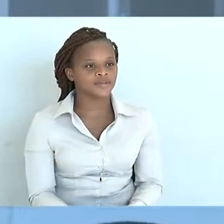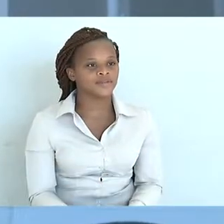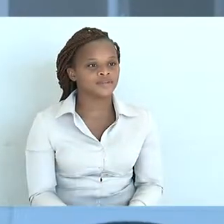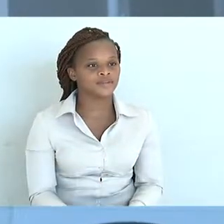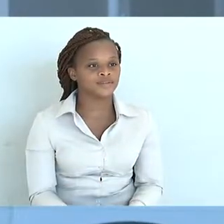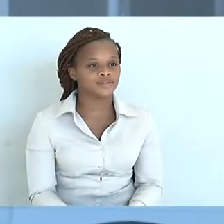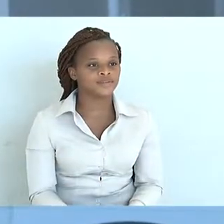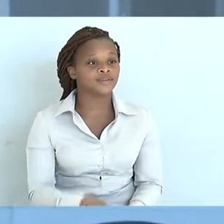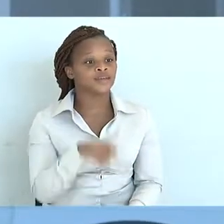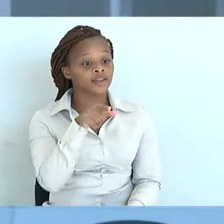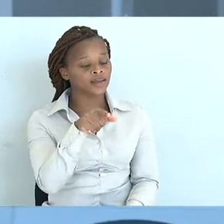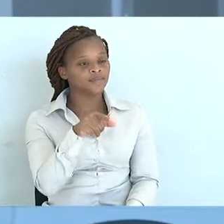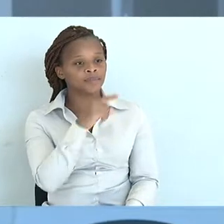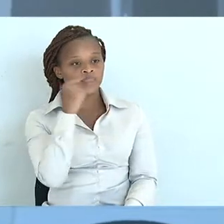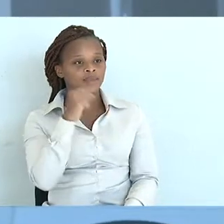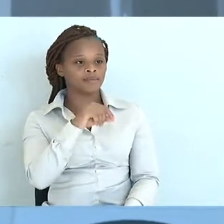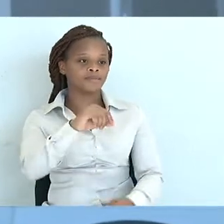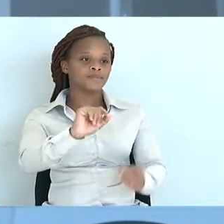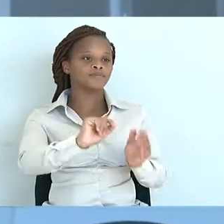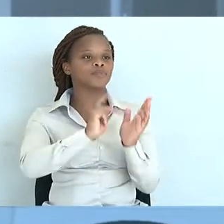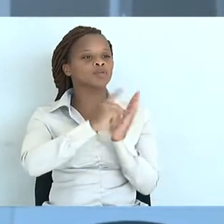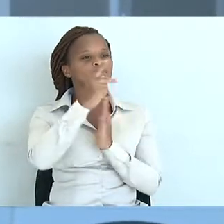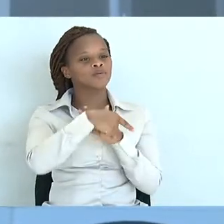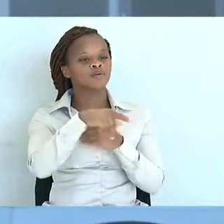ku-Operation Vula Fund ukuthi